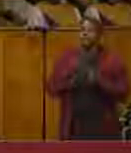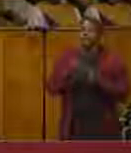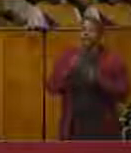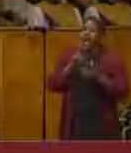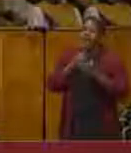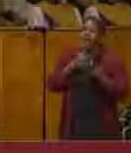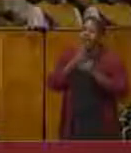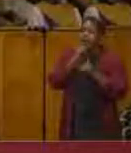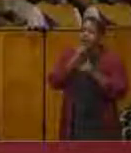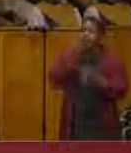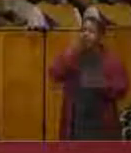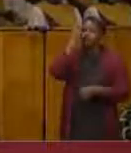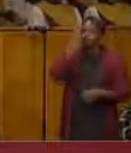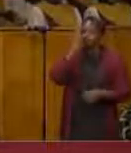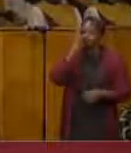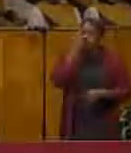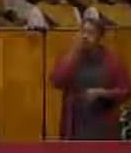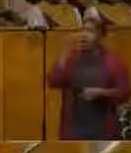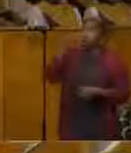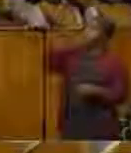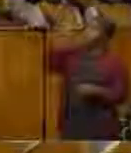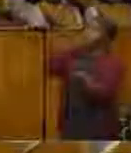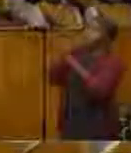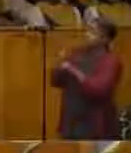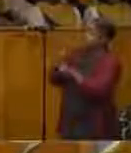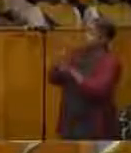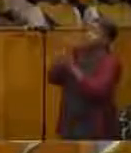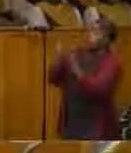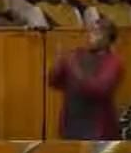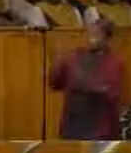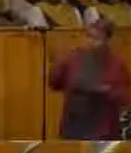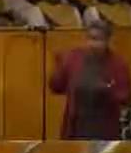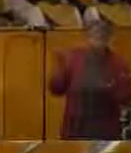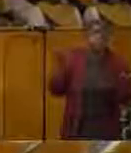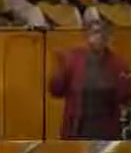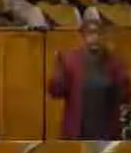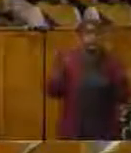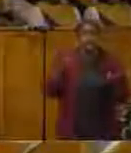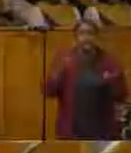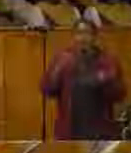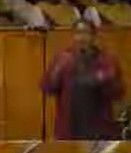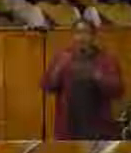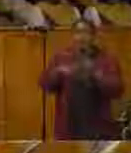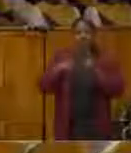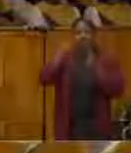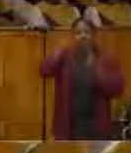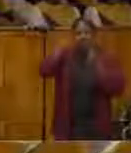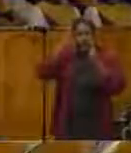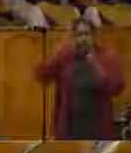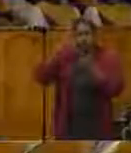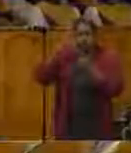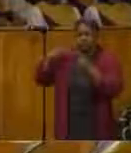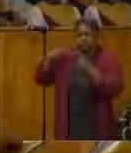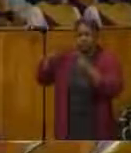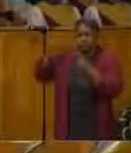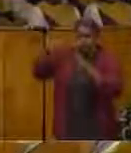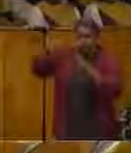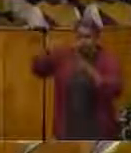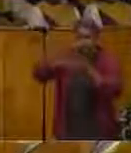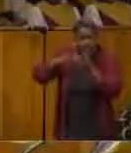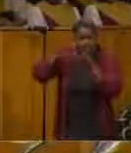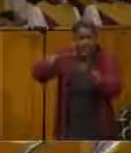conclusion that he's a good God. You really can't think about who God is